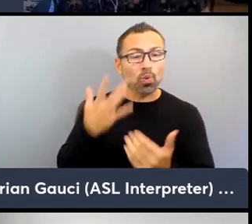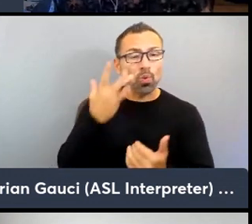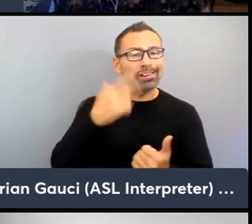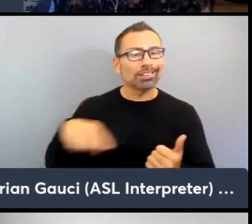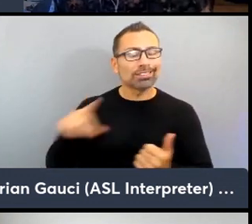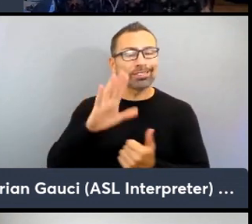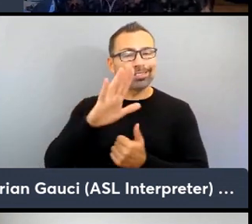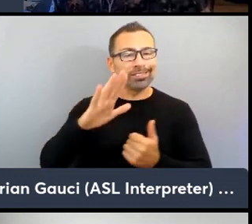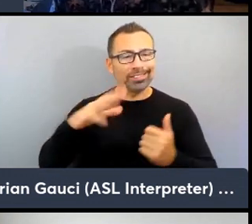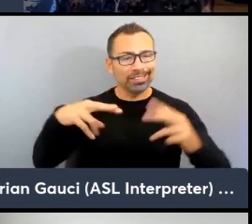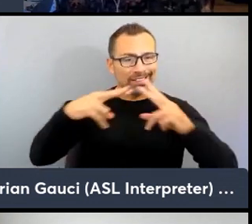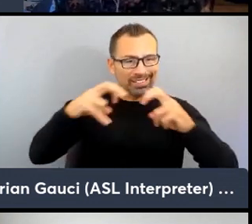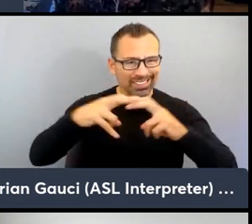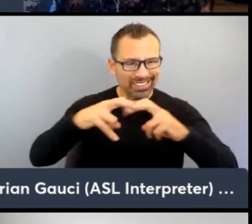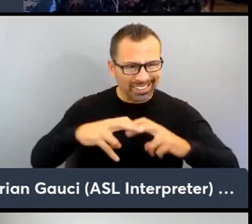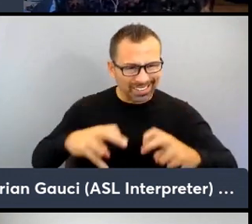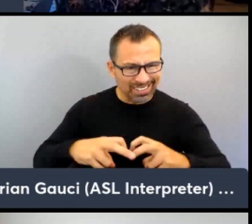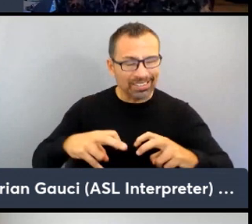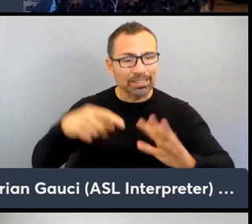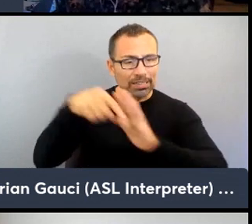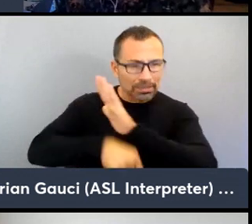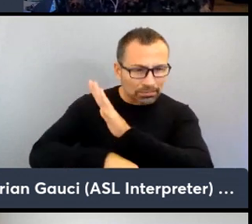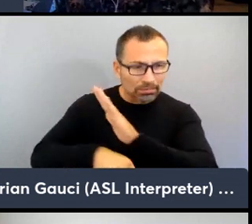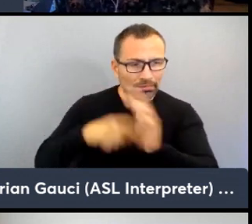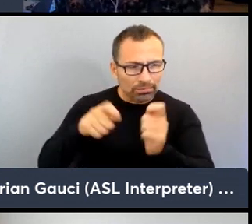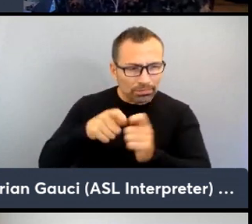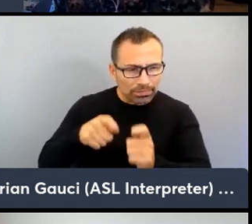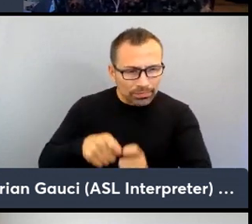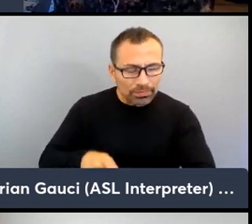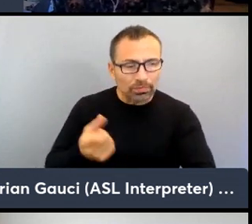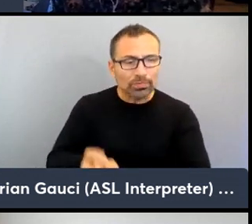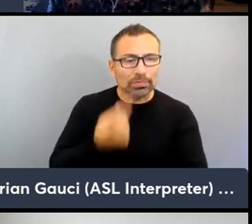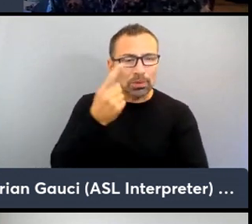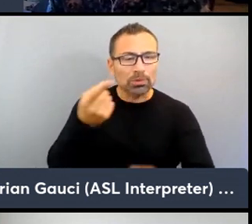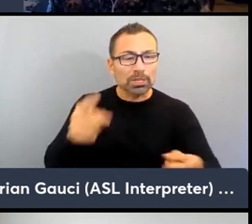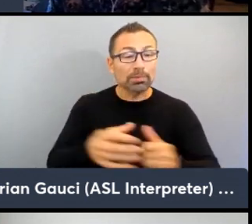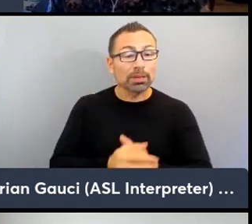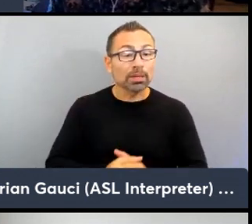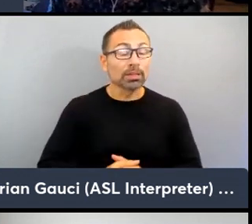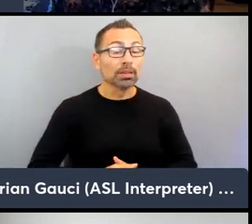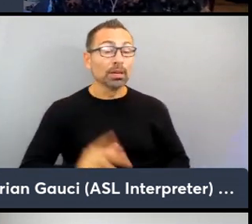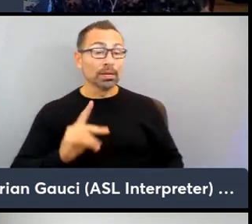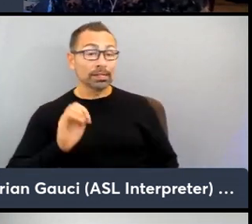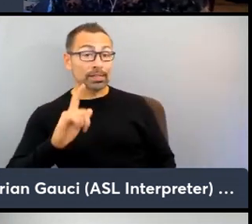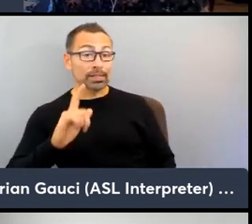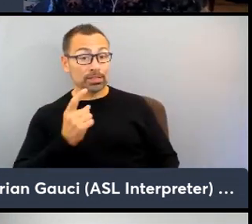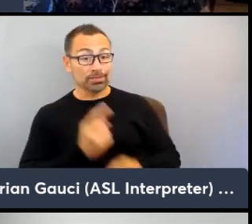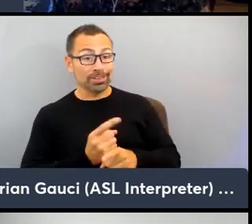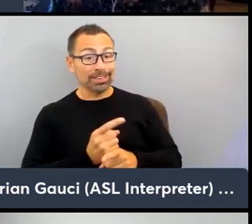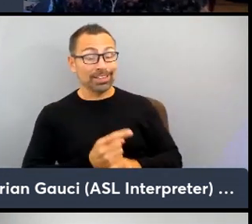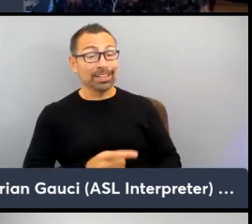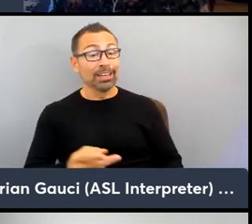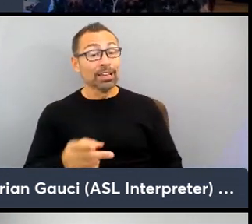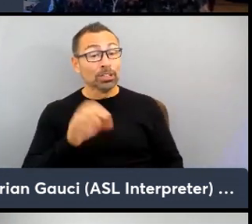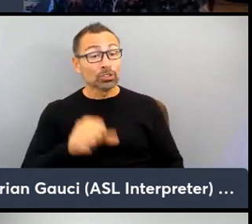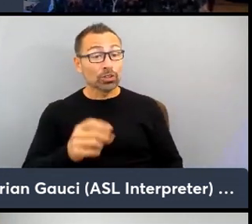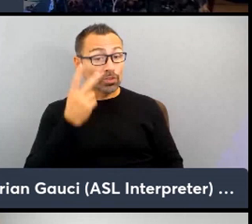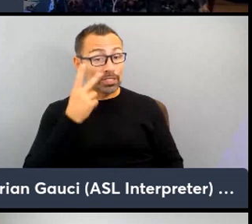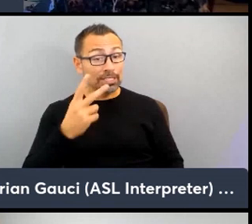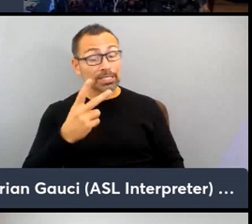environments. Yeah, totally. You know, if you start seeing some abnormal not API calls,